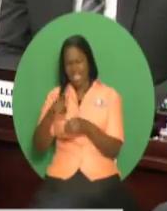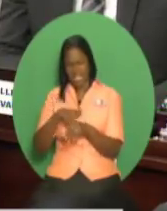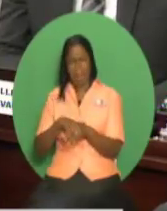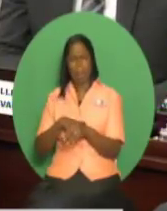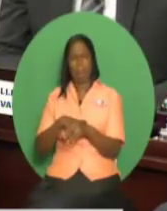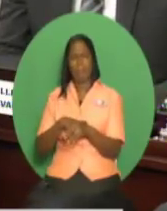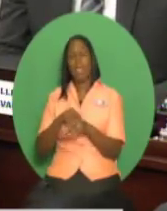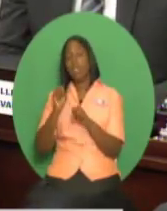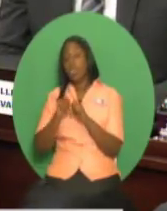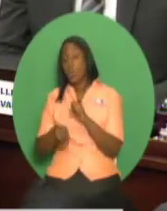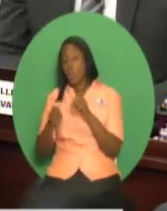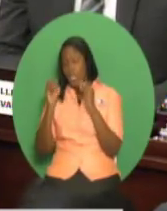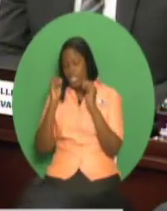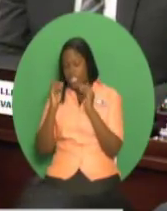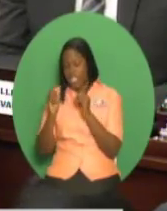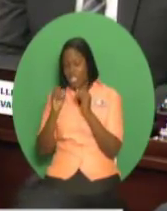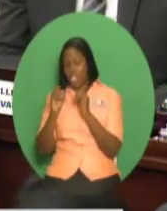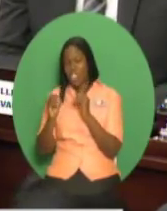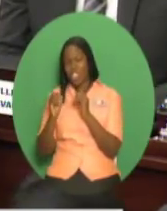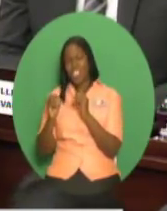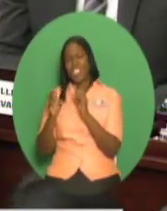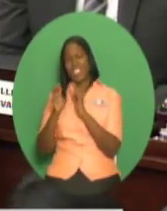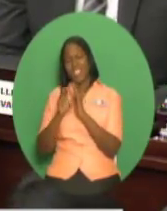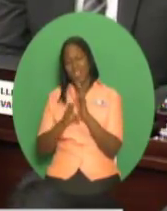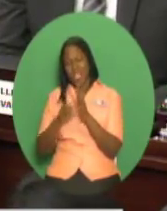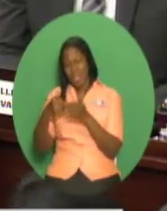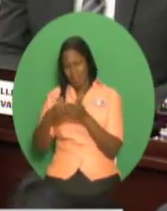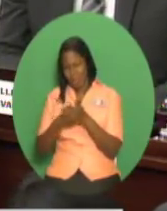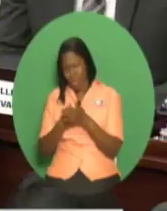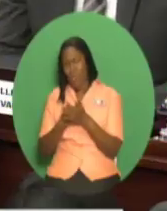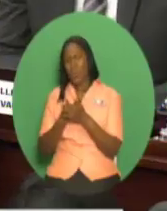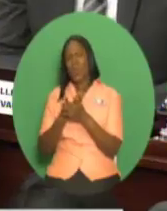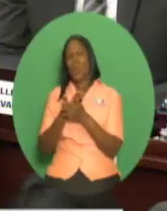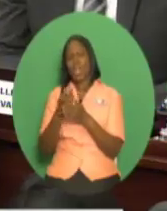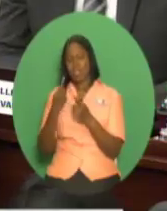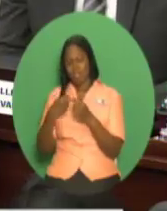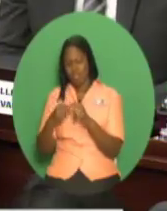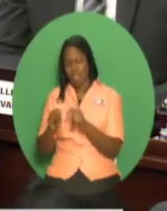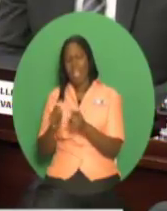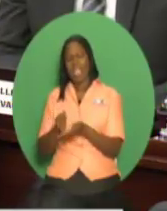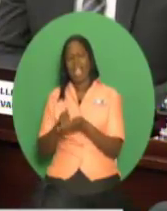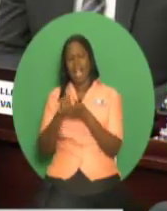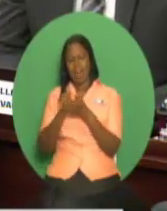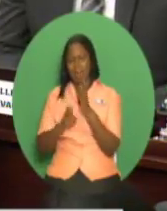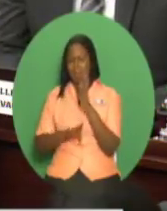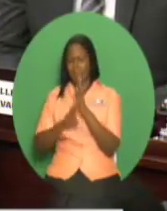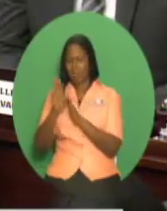the exam, we will see a marked improvement in their performance.